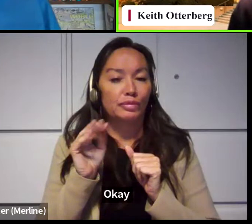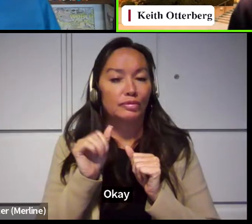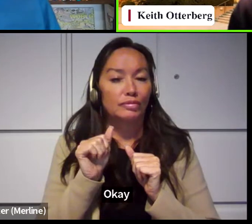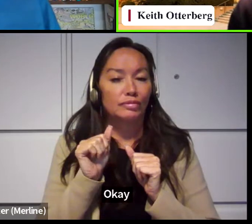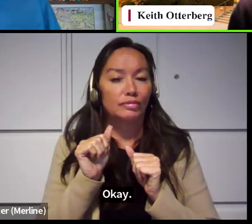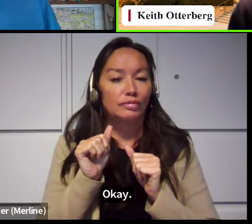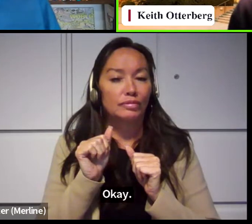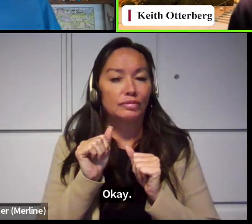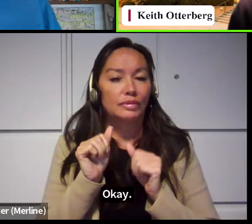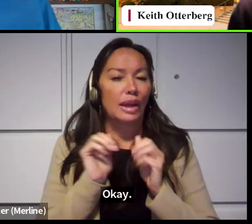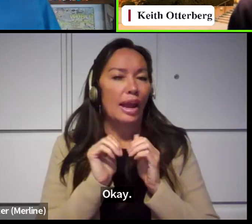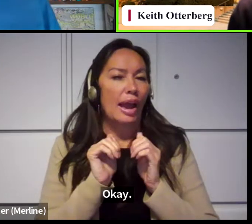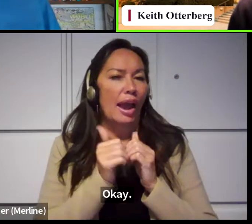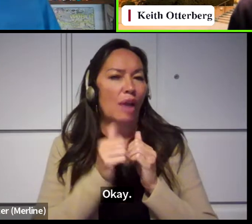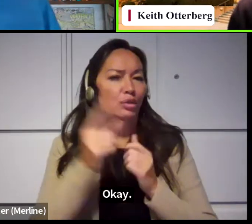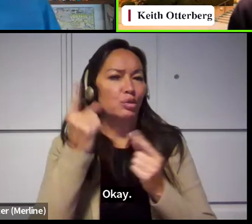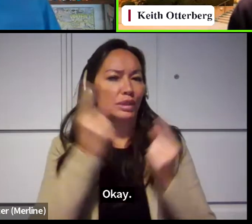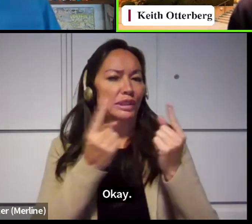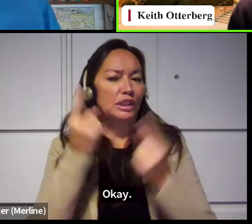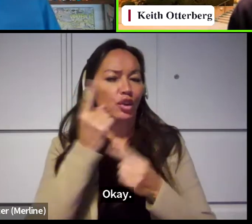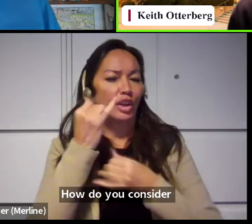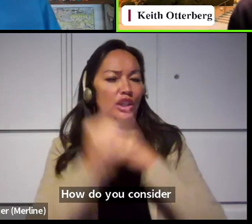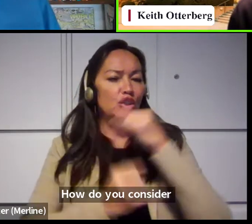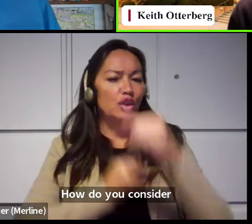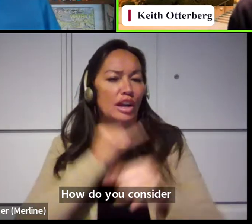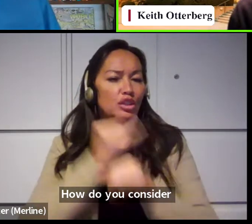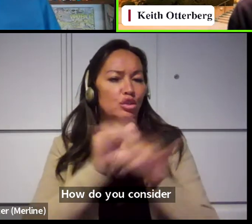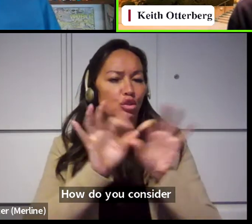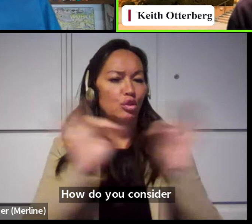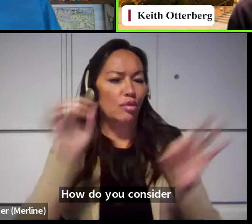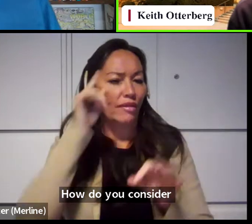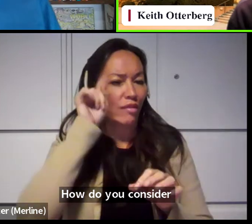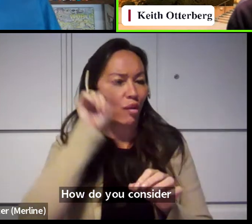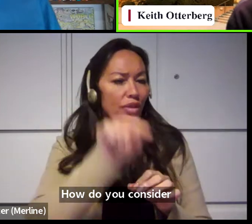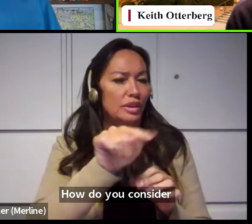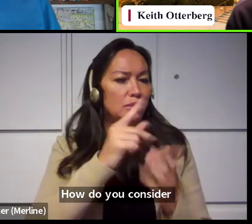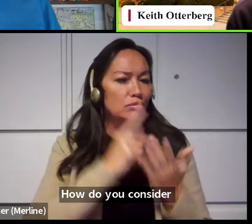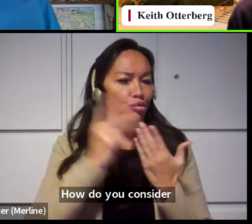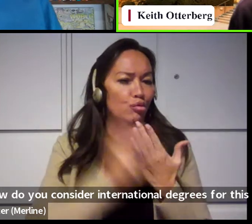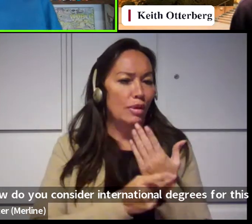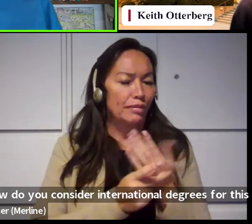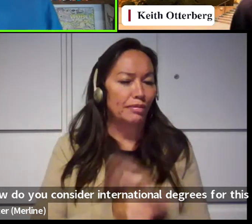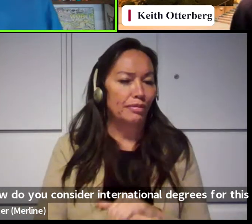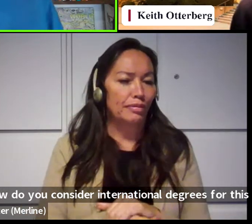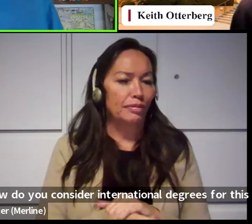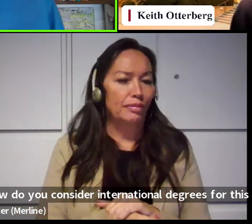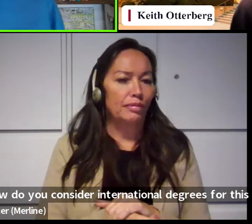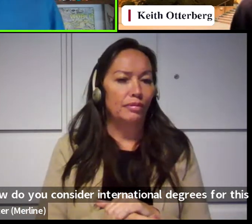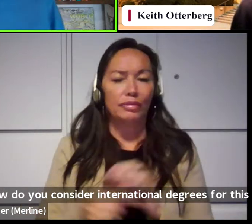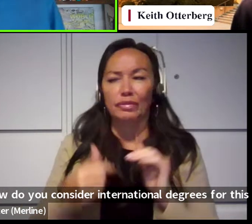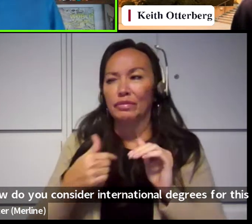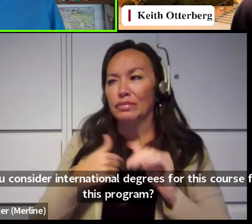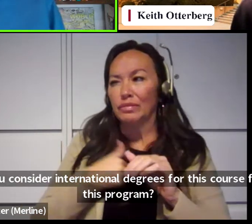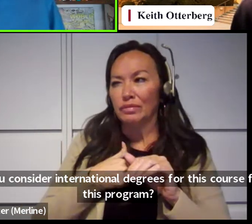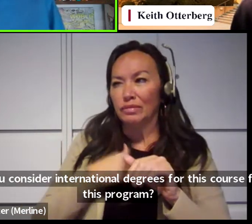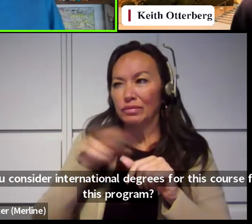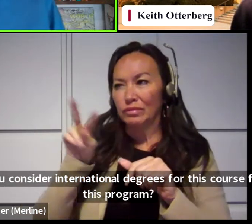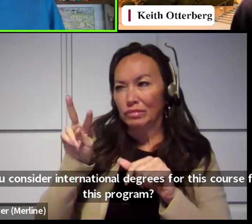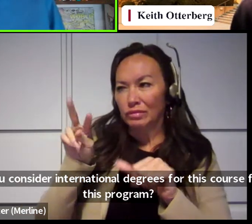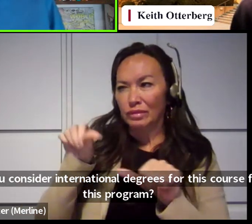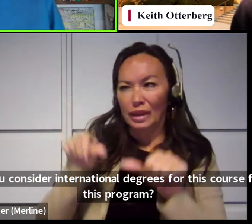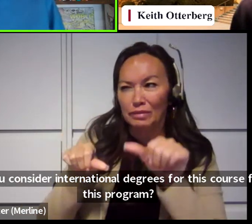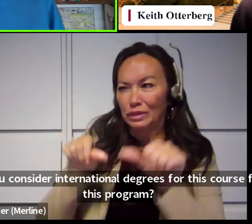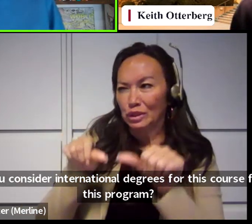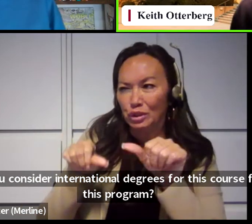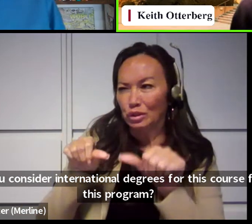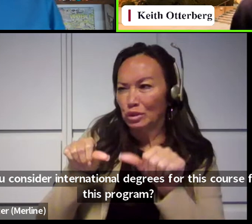How do you consider international degrees for this course, for this program? I'm unsure what the question